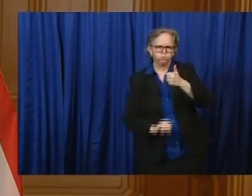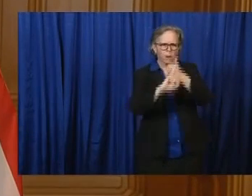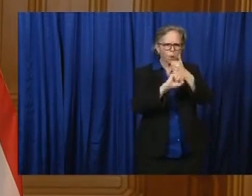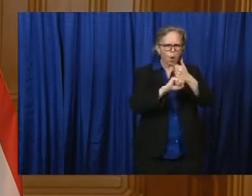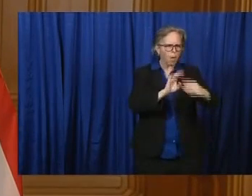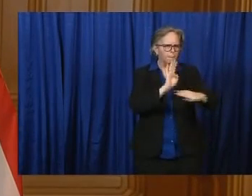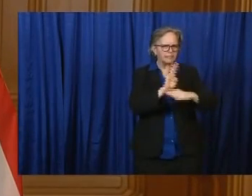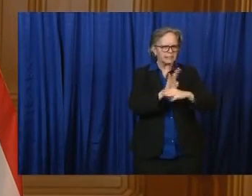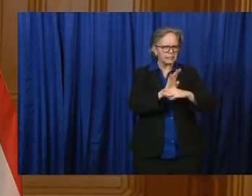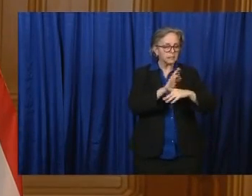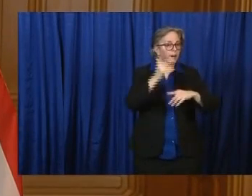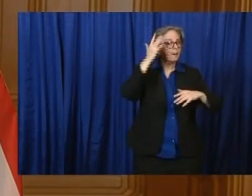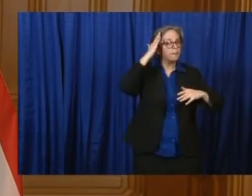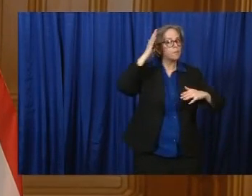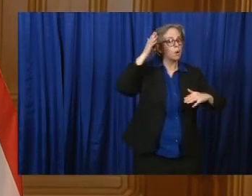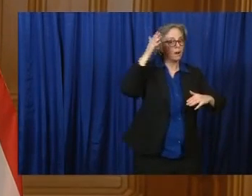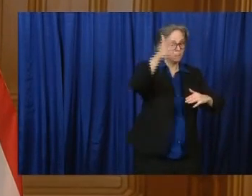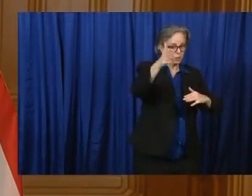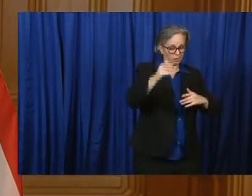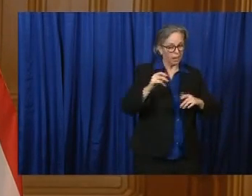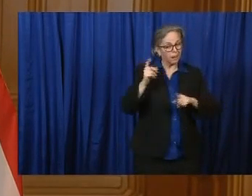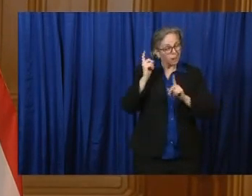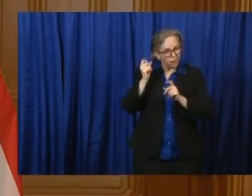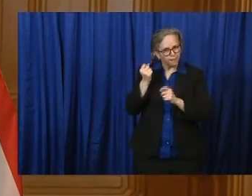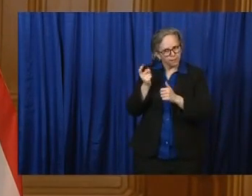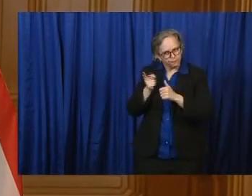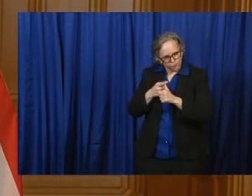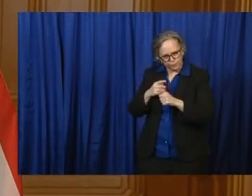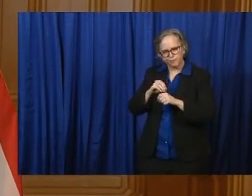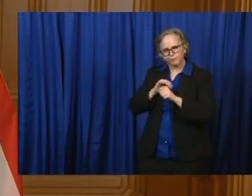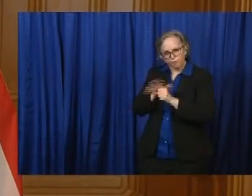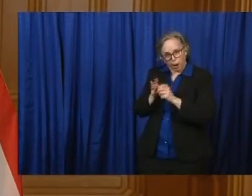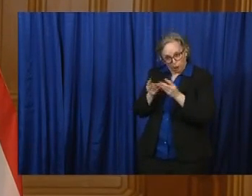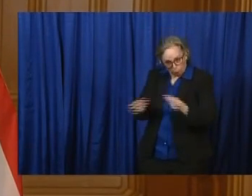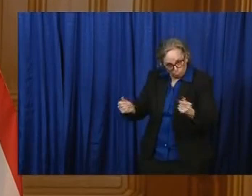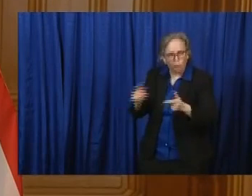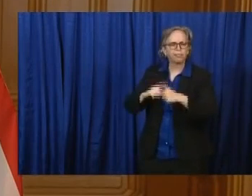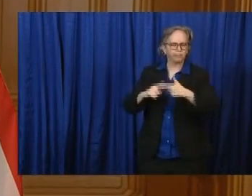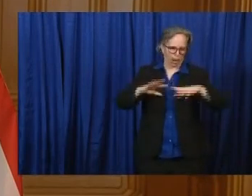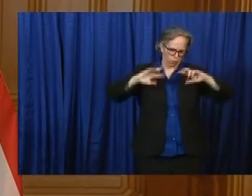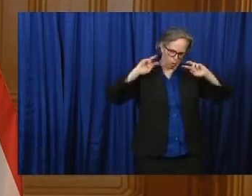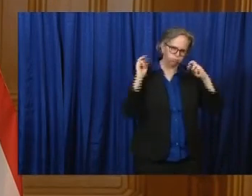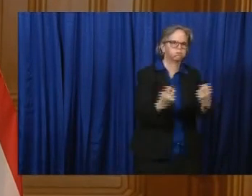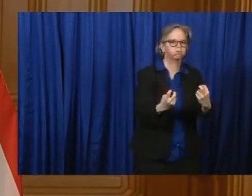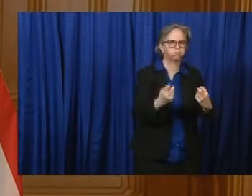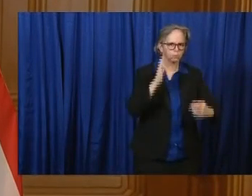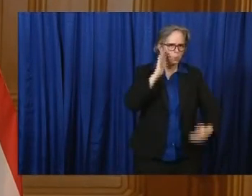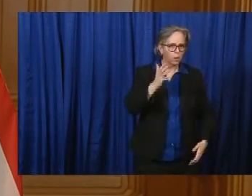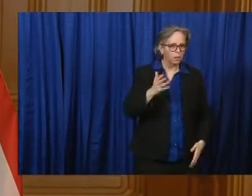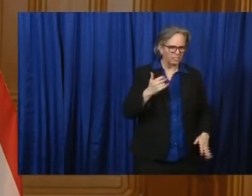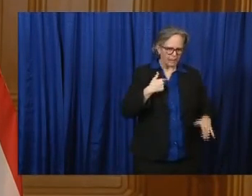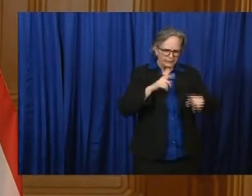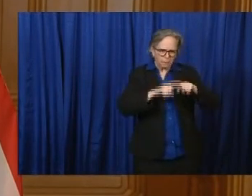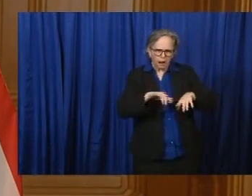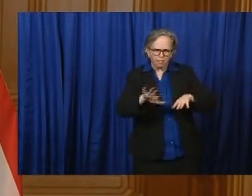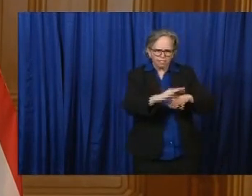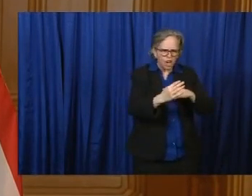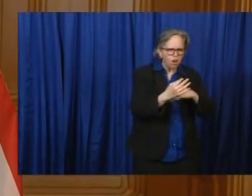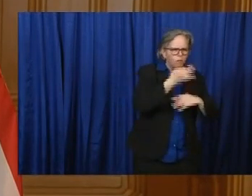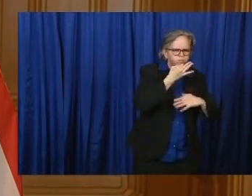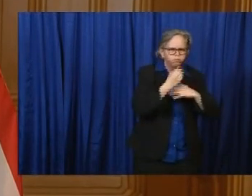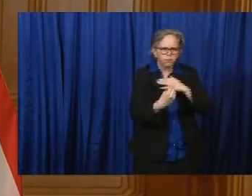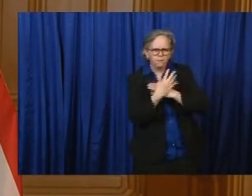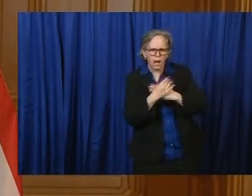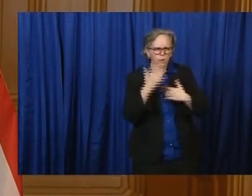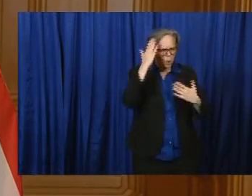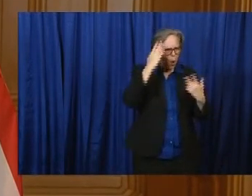us advice in regard to how we best do that. So this group will, in the next several days,